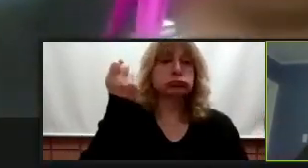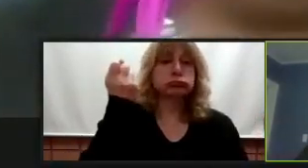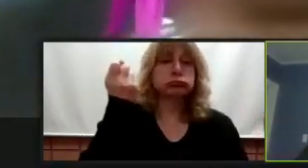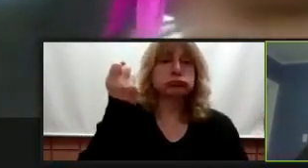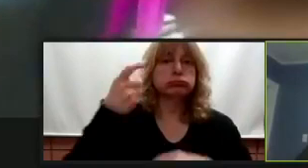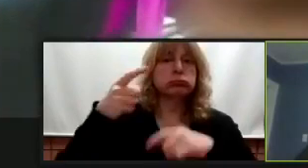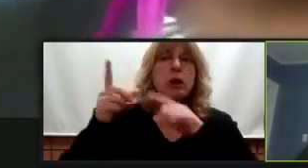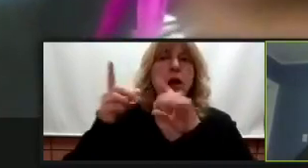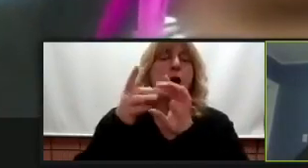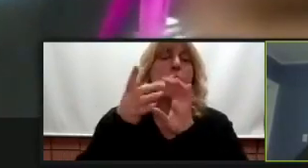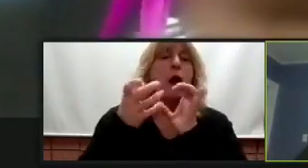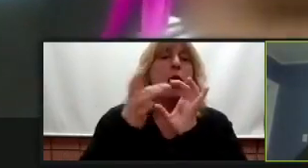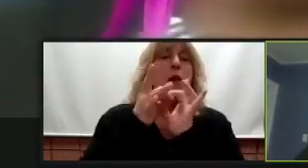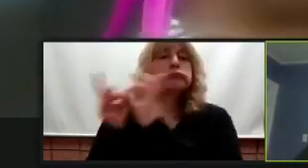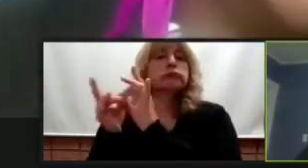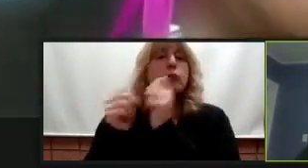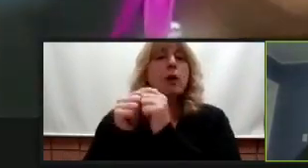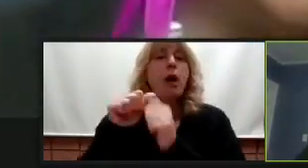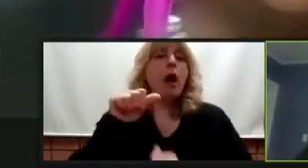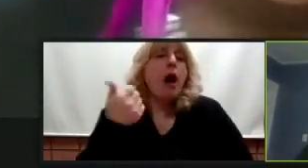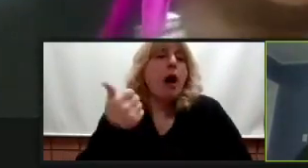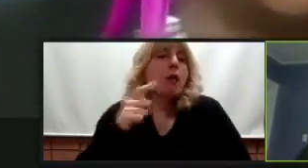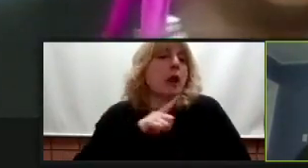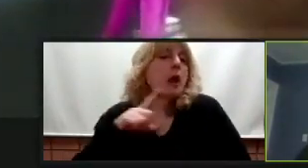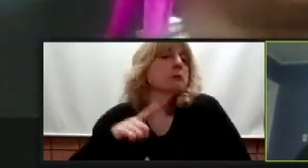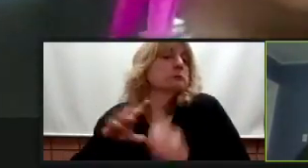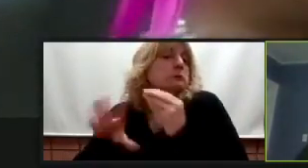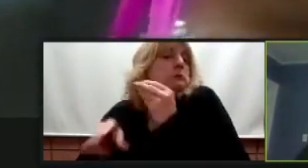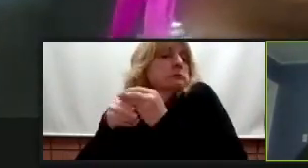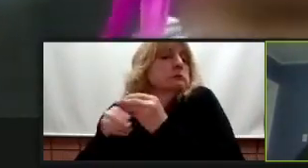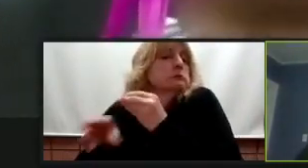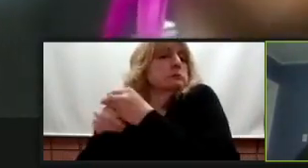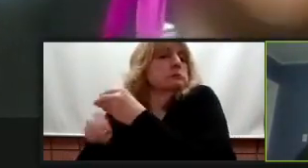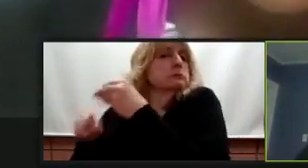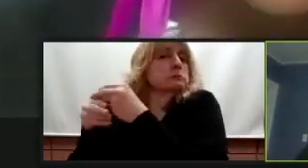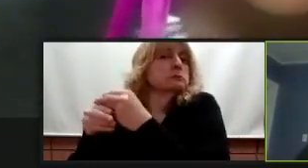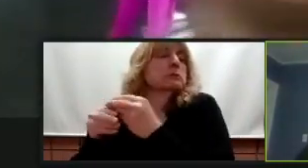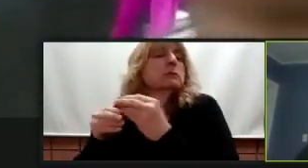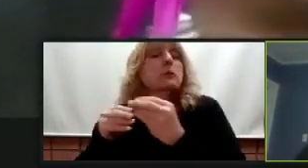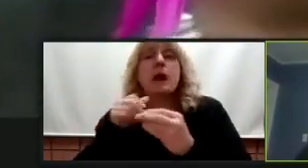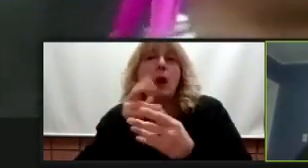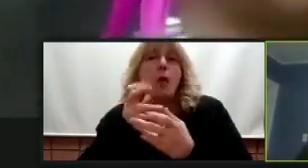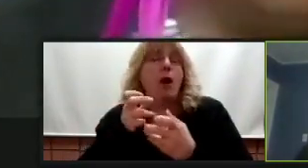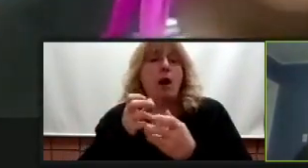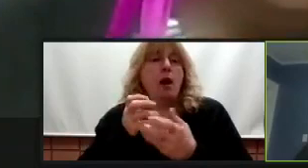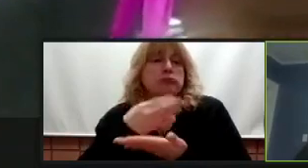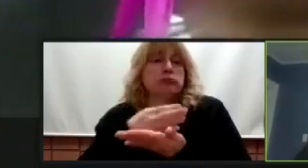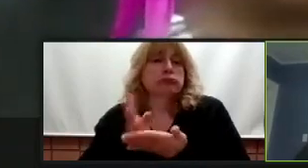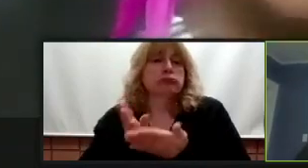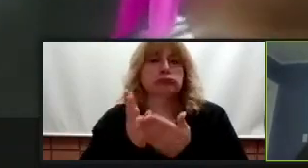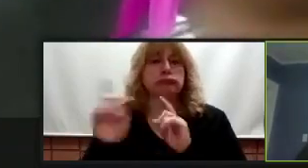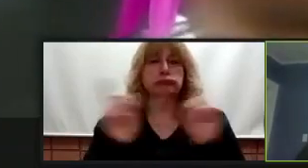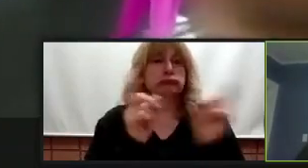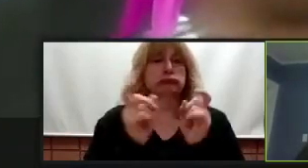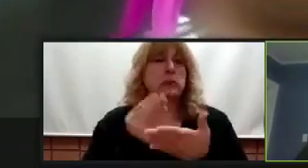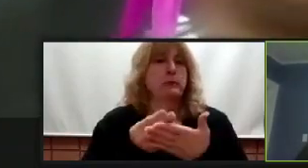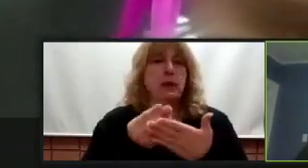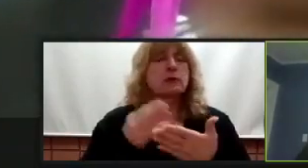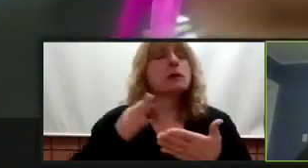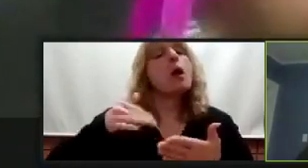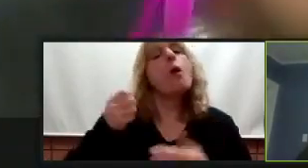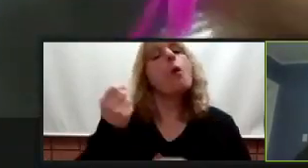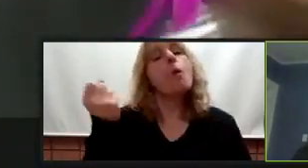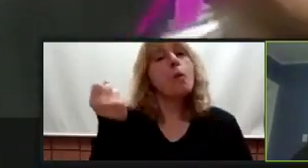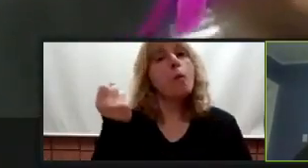it difficult to appropriate the money. Long story short, unless the governor signs off